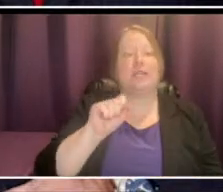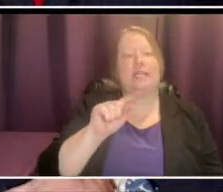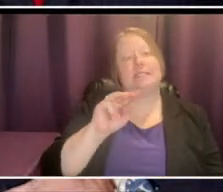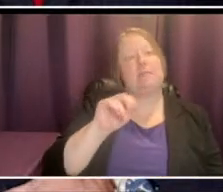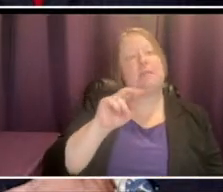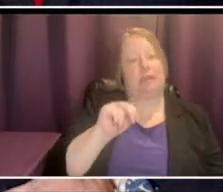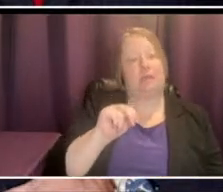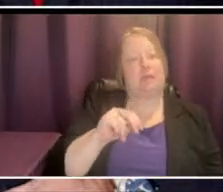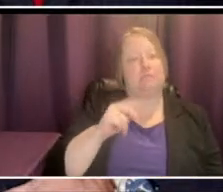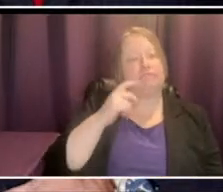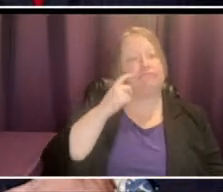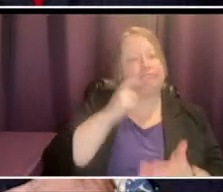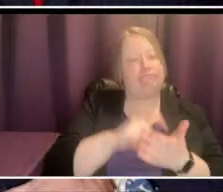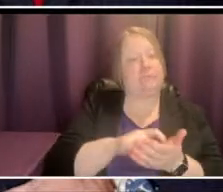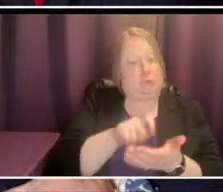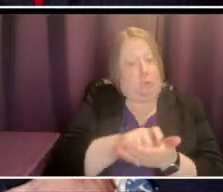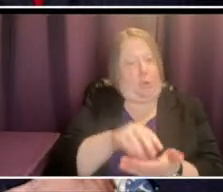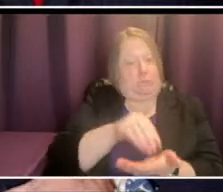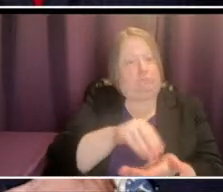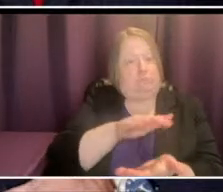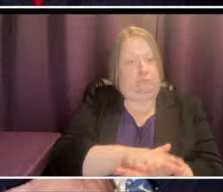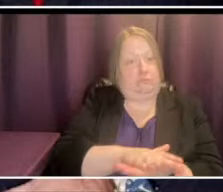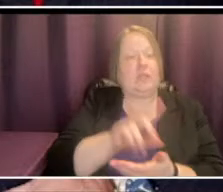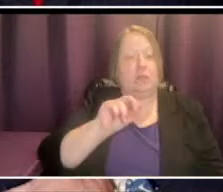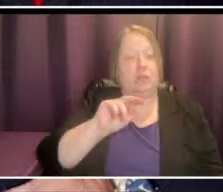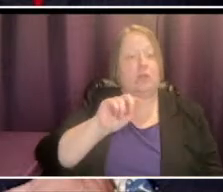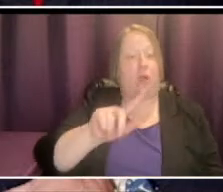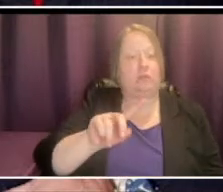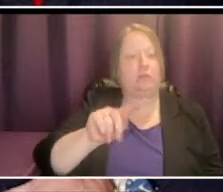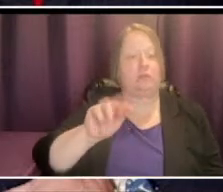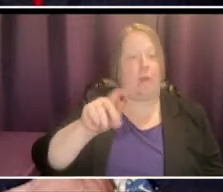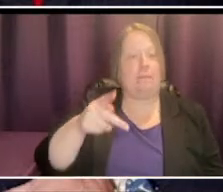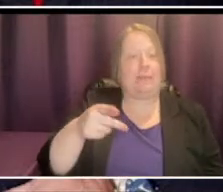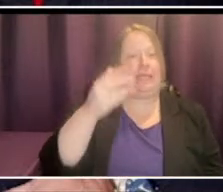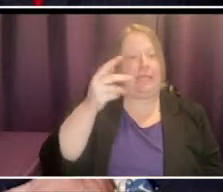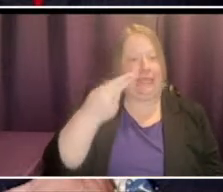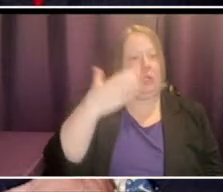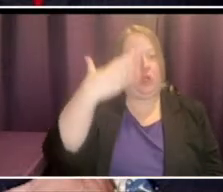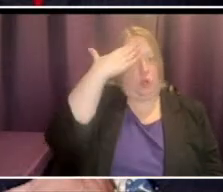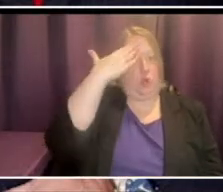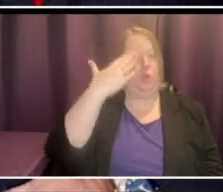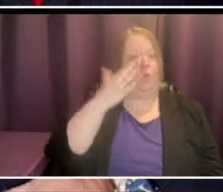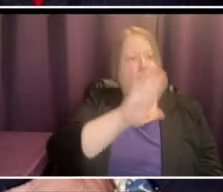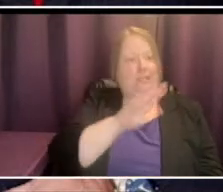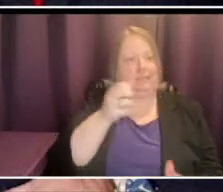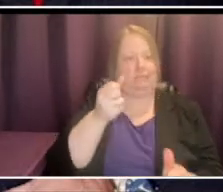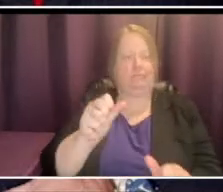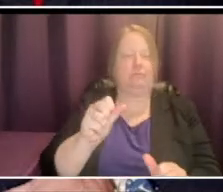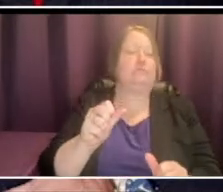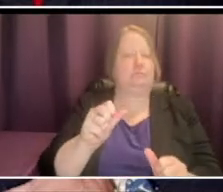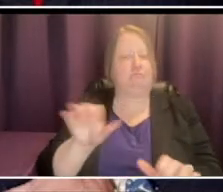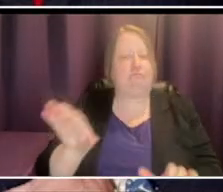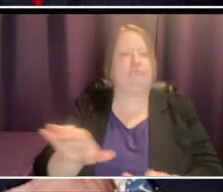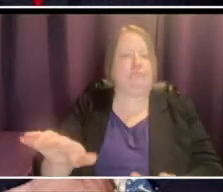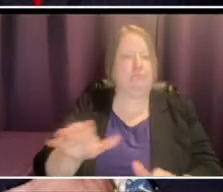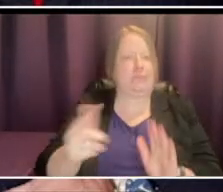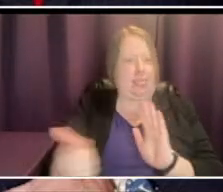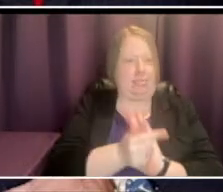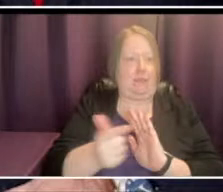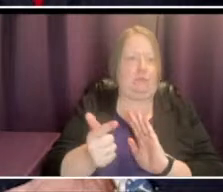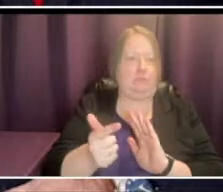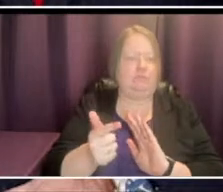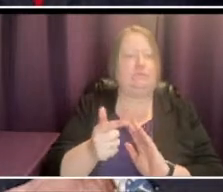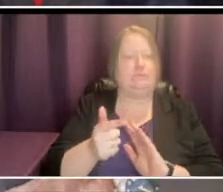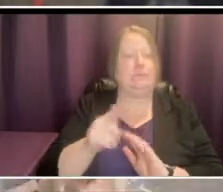that Donald Trump knew what he was attempting was illegal. Here is John Eastman testifying before our committee.